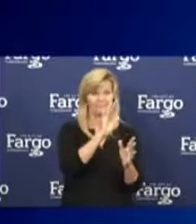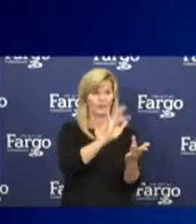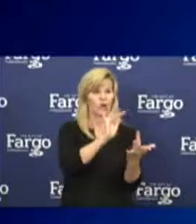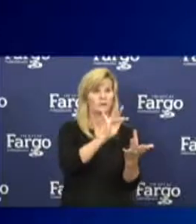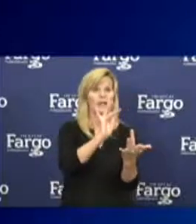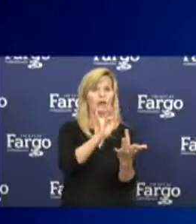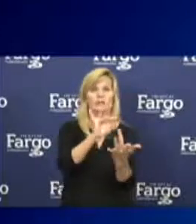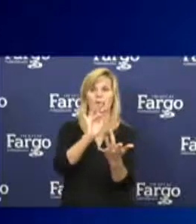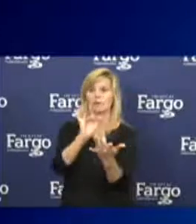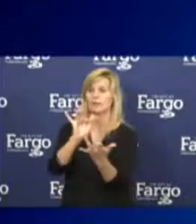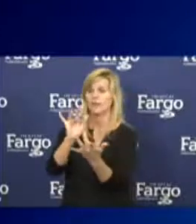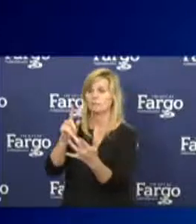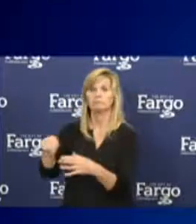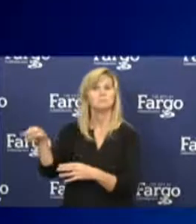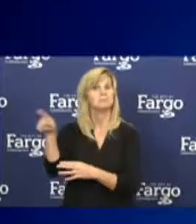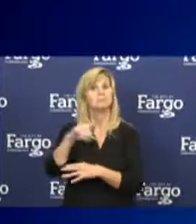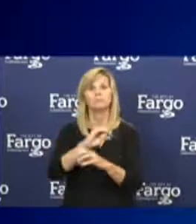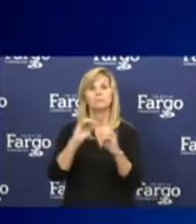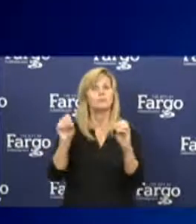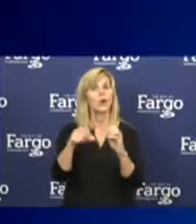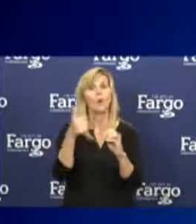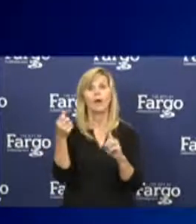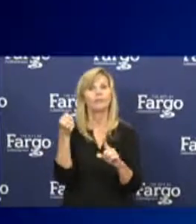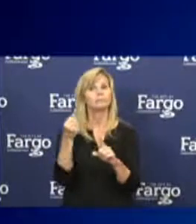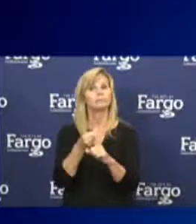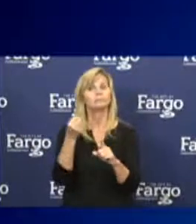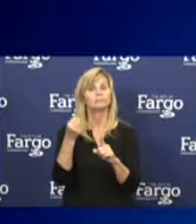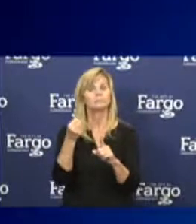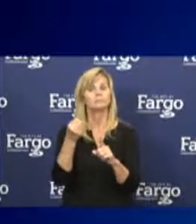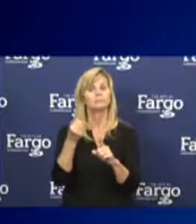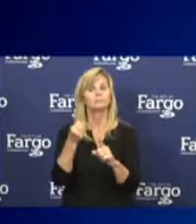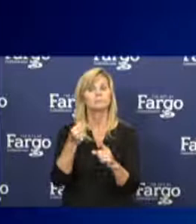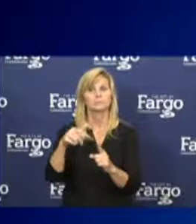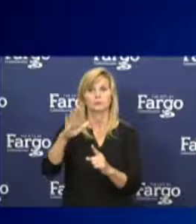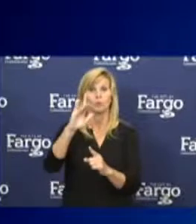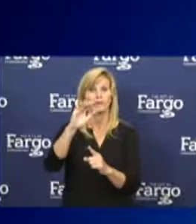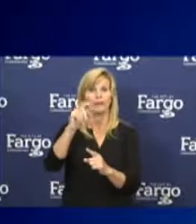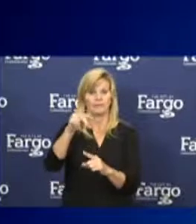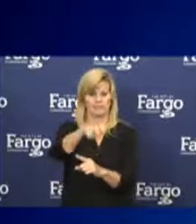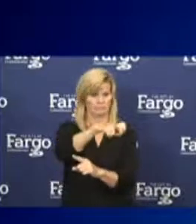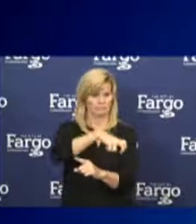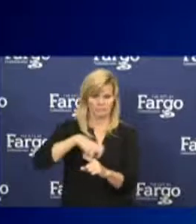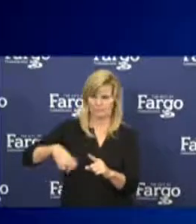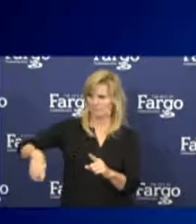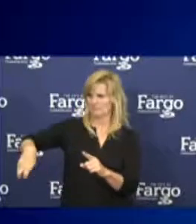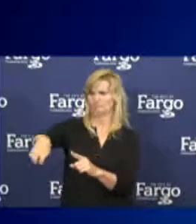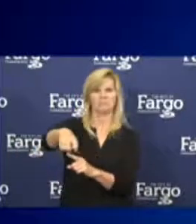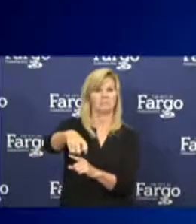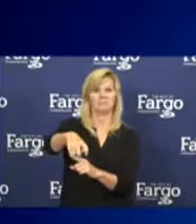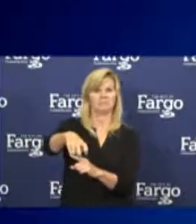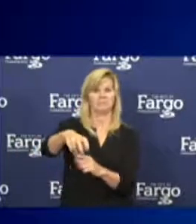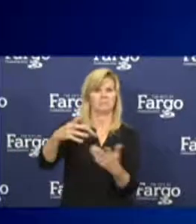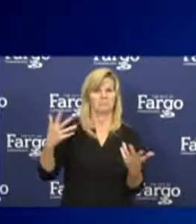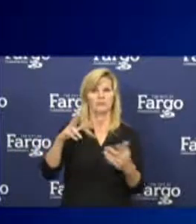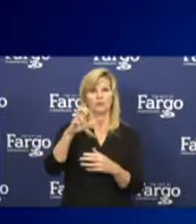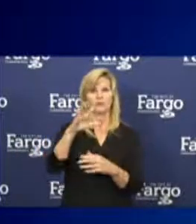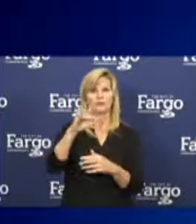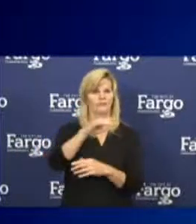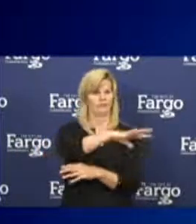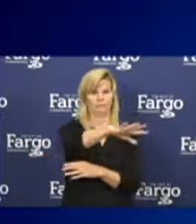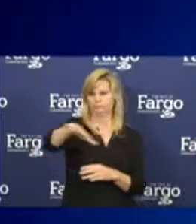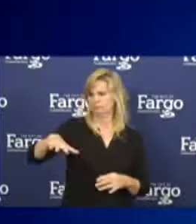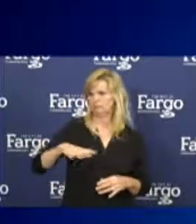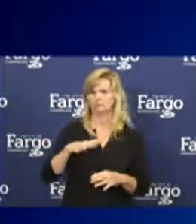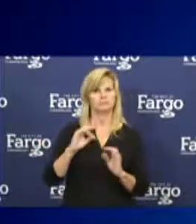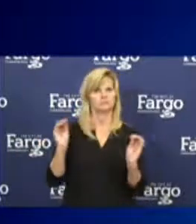And there were no transmissions in the 25 sitting right around him, nor the remaining 325 that were further apart